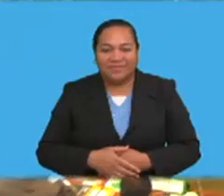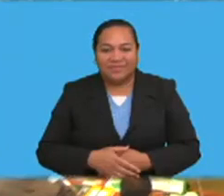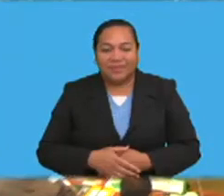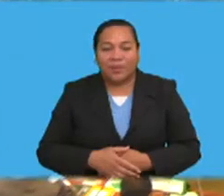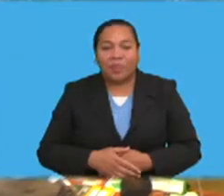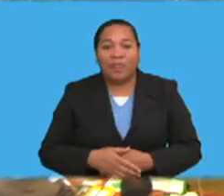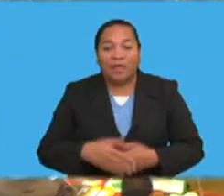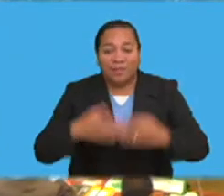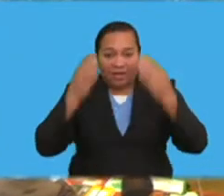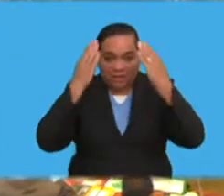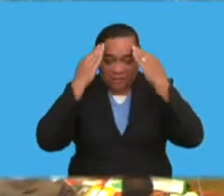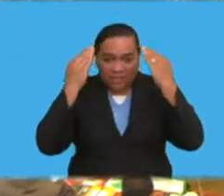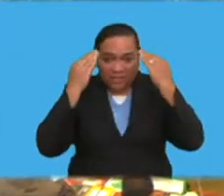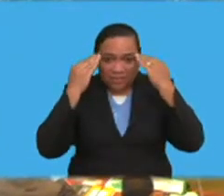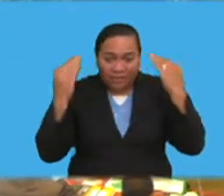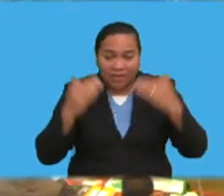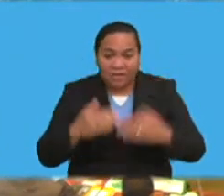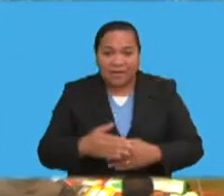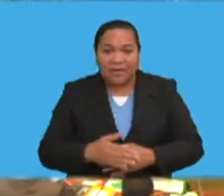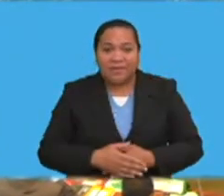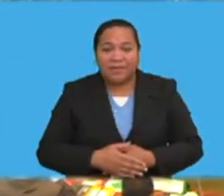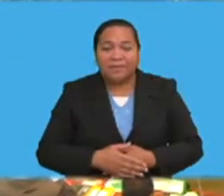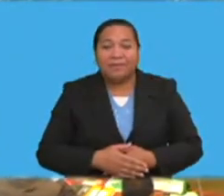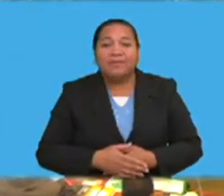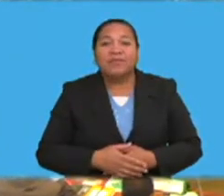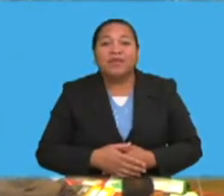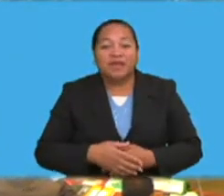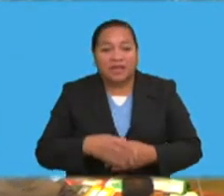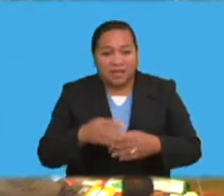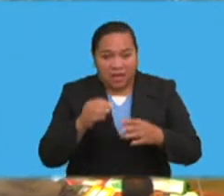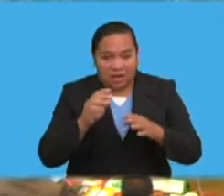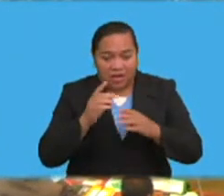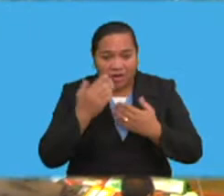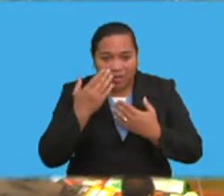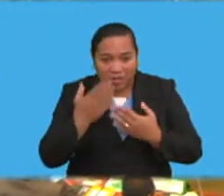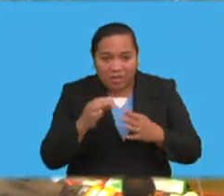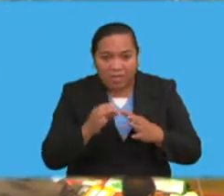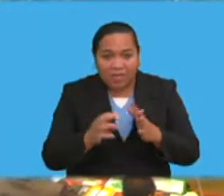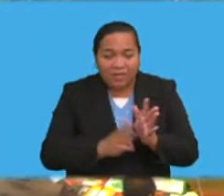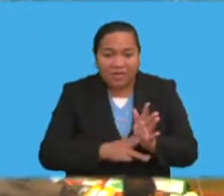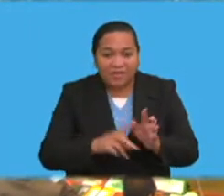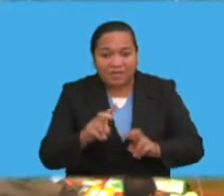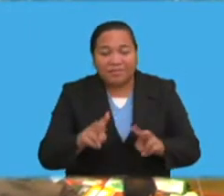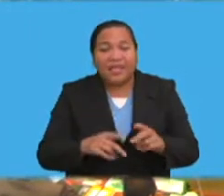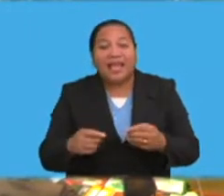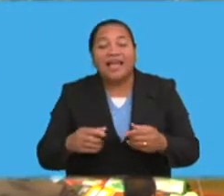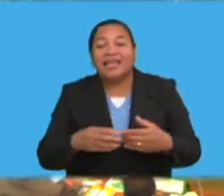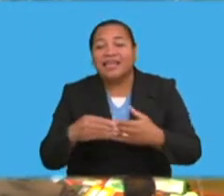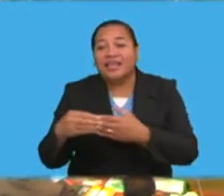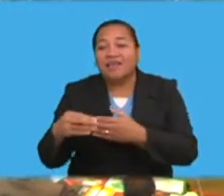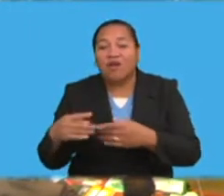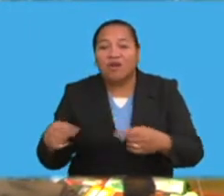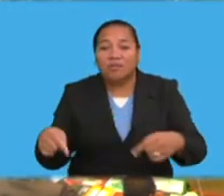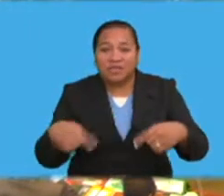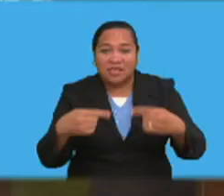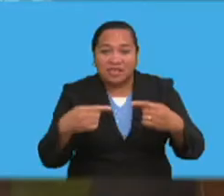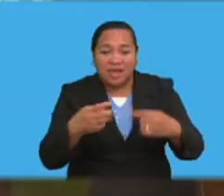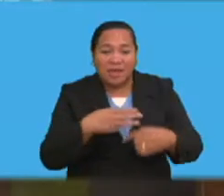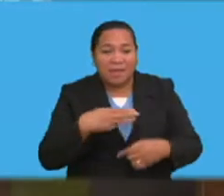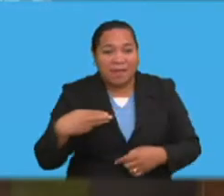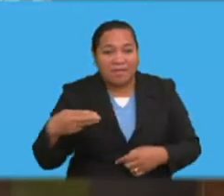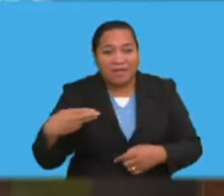Honorable Madam Speaker, Honorable Acting Prime Minister, Honorable Leader of Opposition, members of the